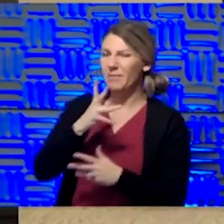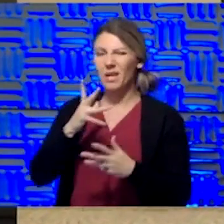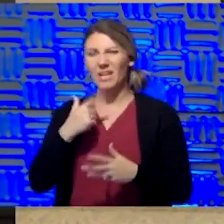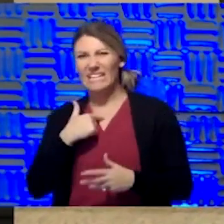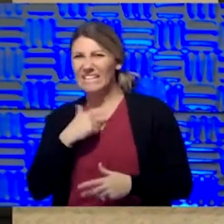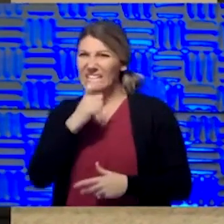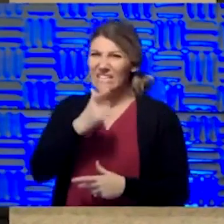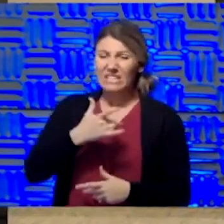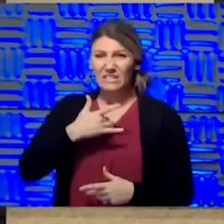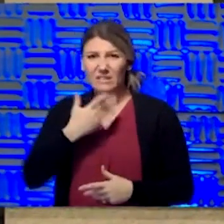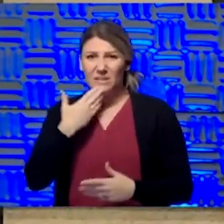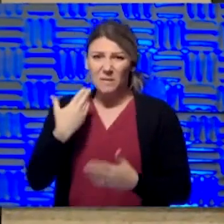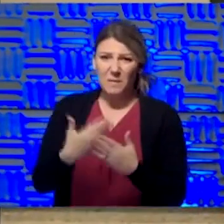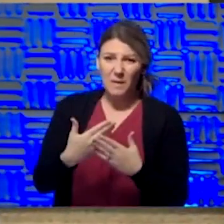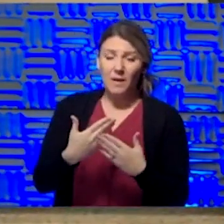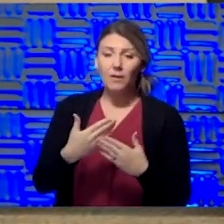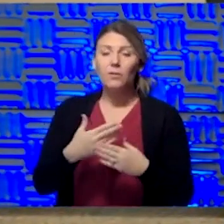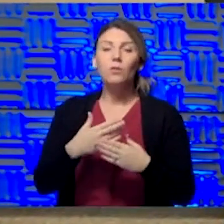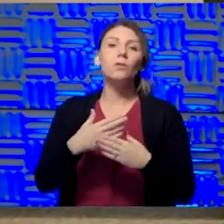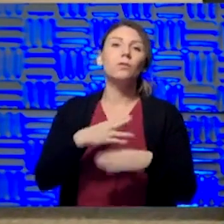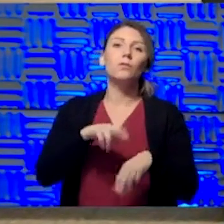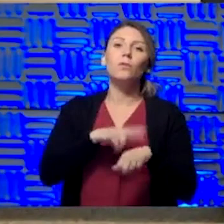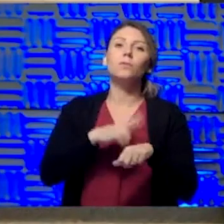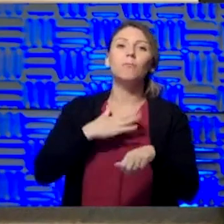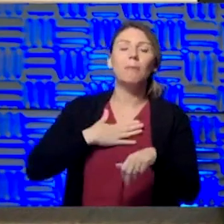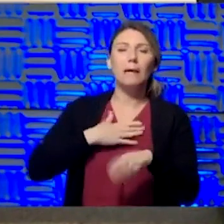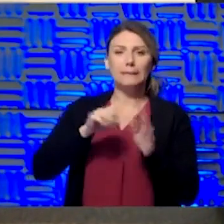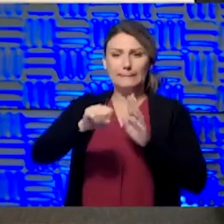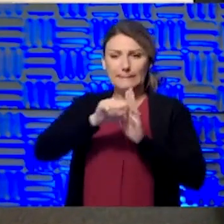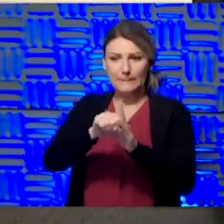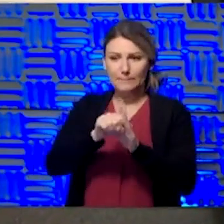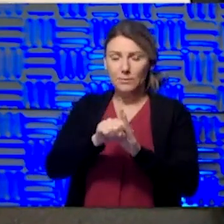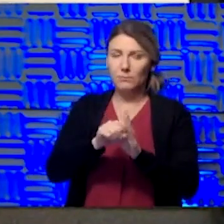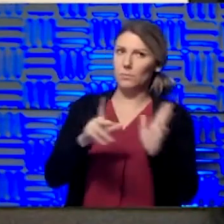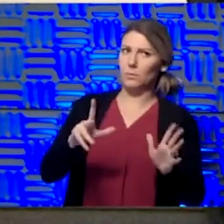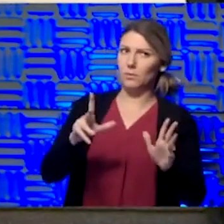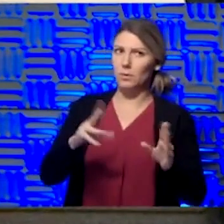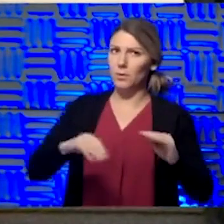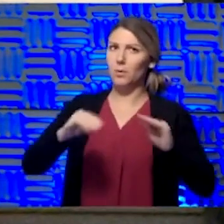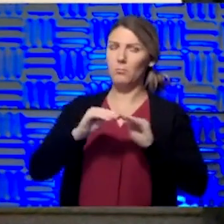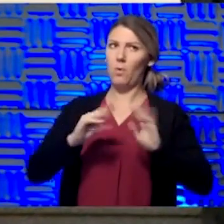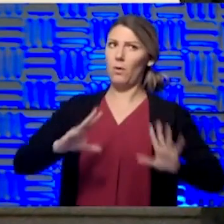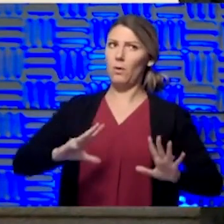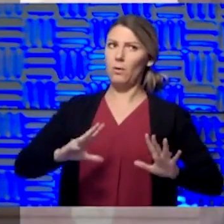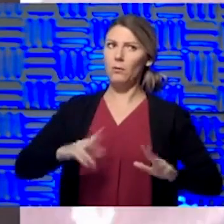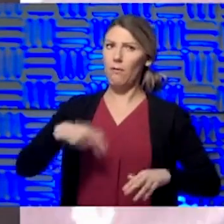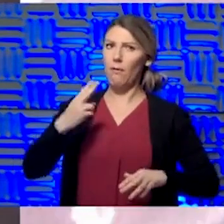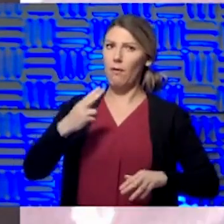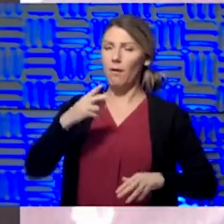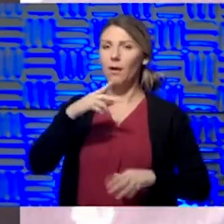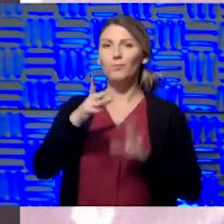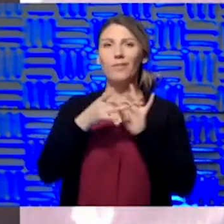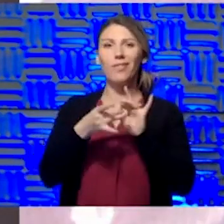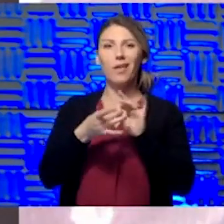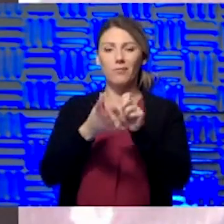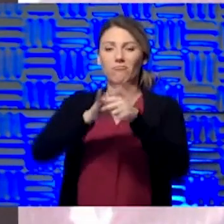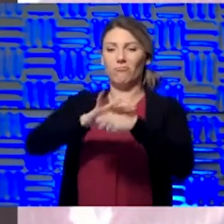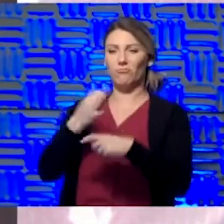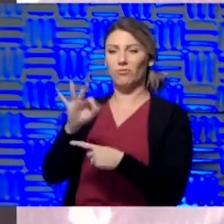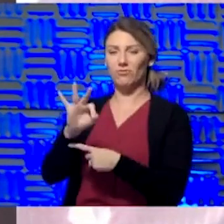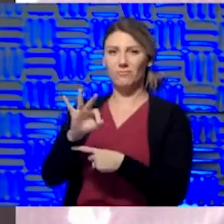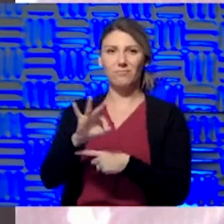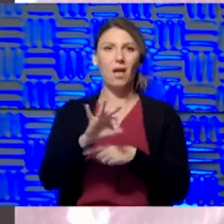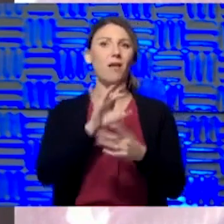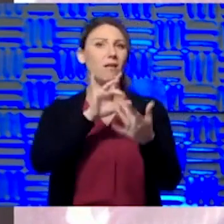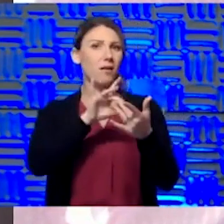feeling. Of course, my senses were heightened with everything that's going on with COVID-19. I texted my boss, Jill, and I said,